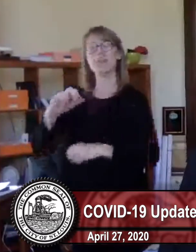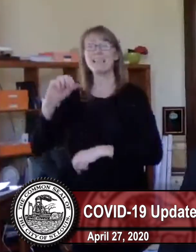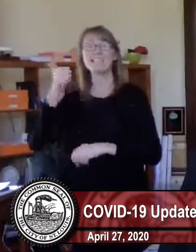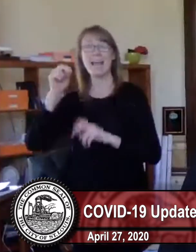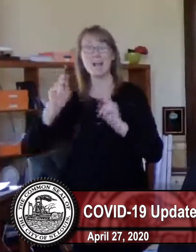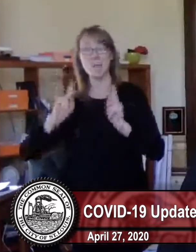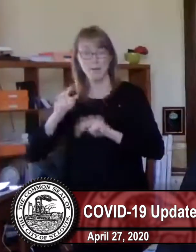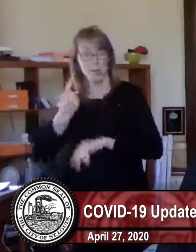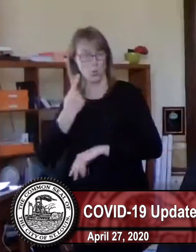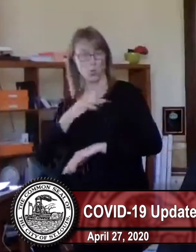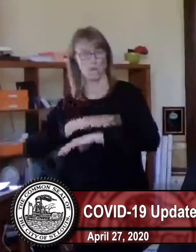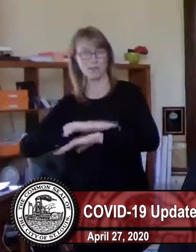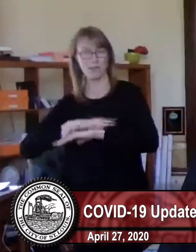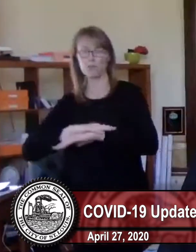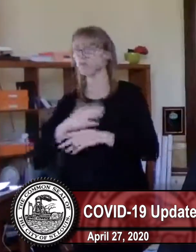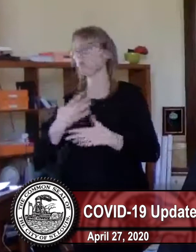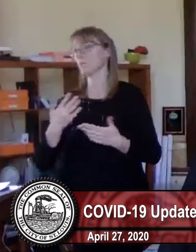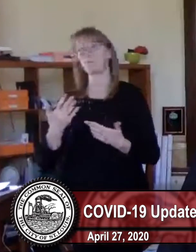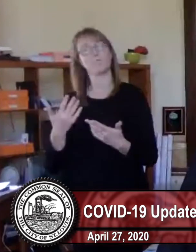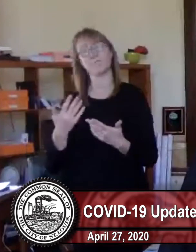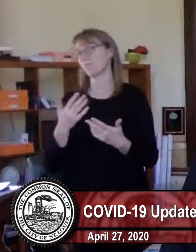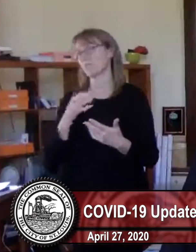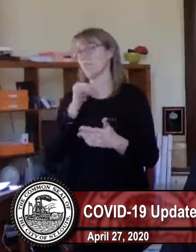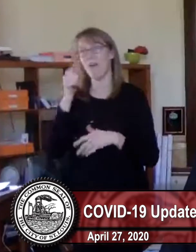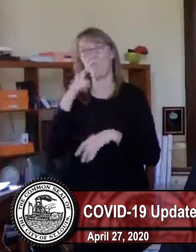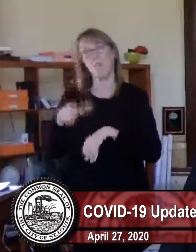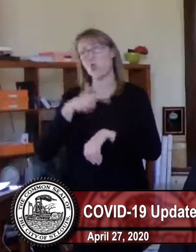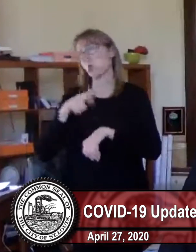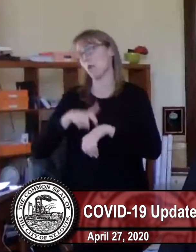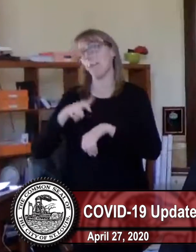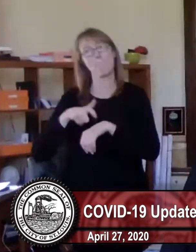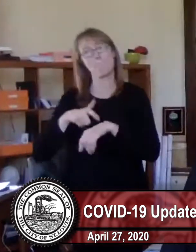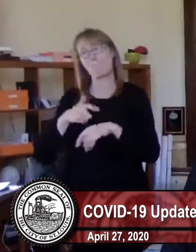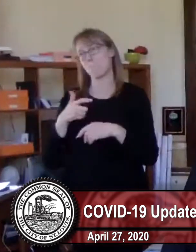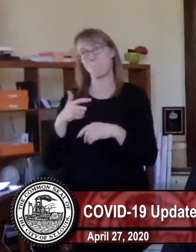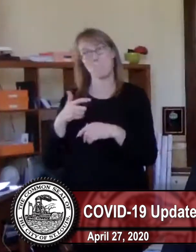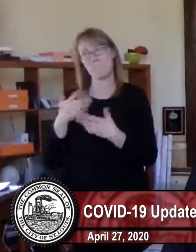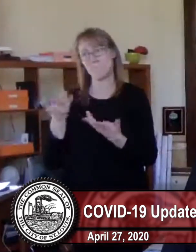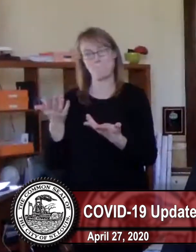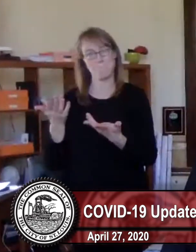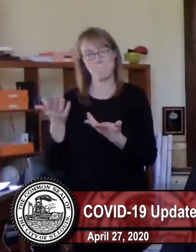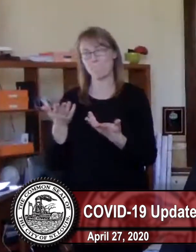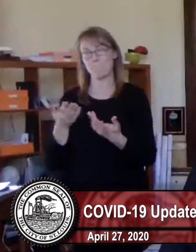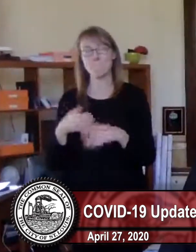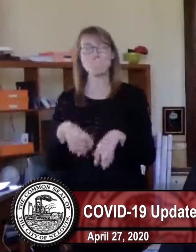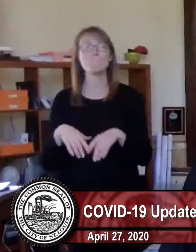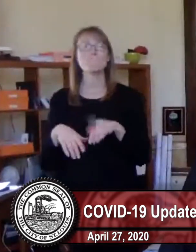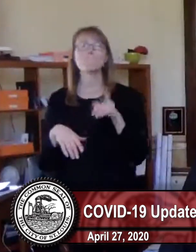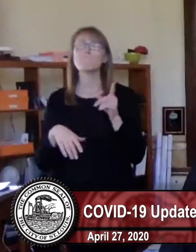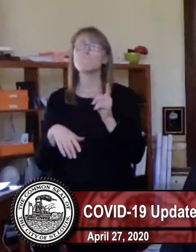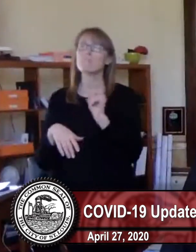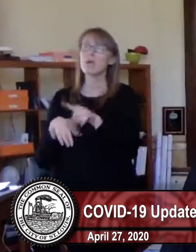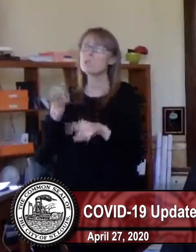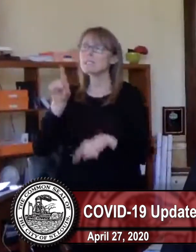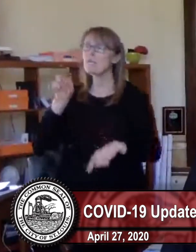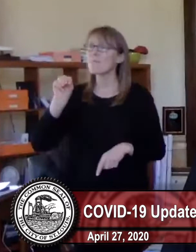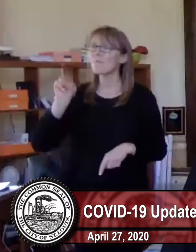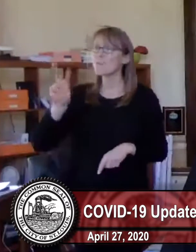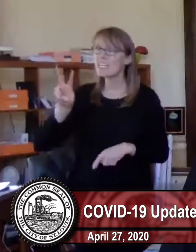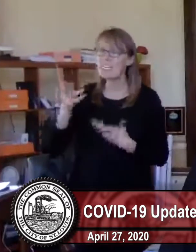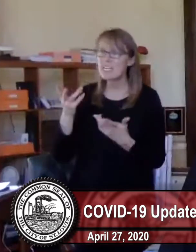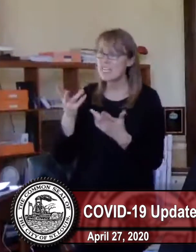The DMV at City Hall is closed, correct? The DMV at City Hall is closed. What can someone do if they need to register their